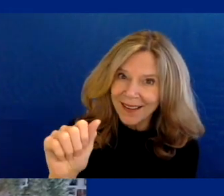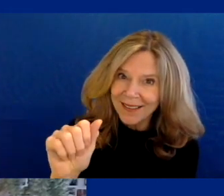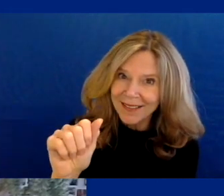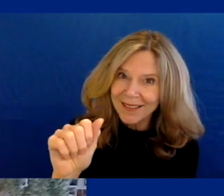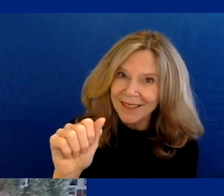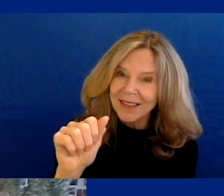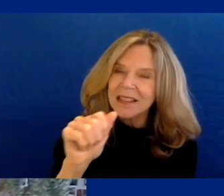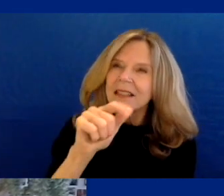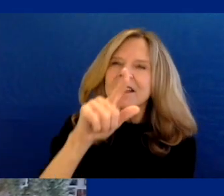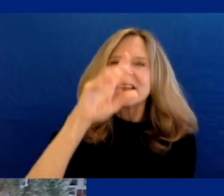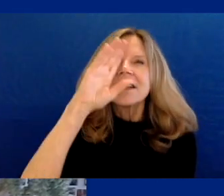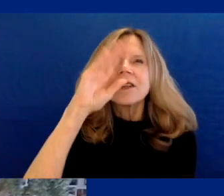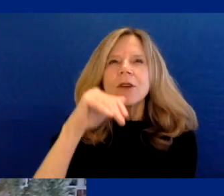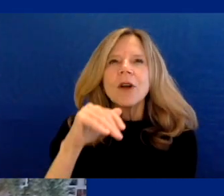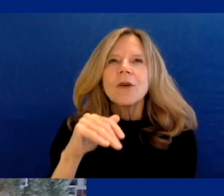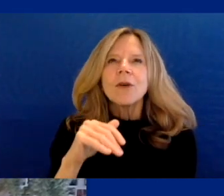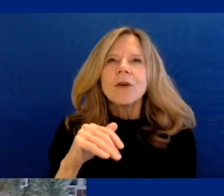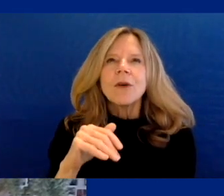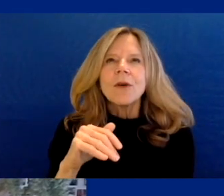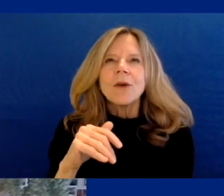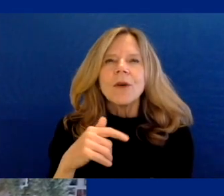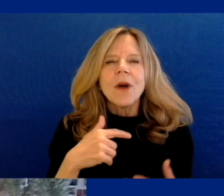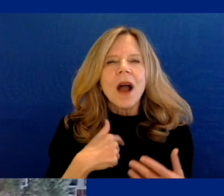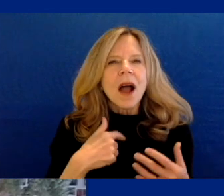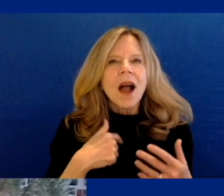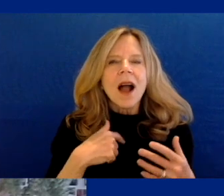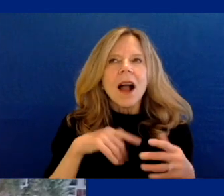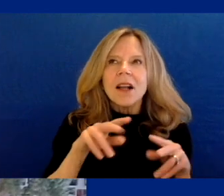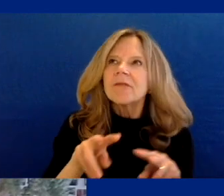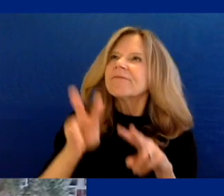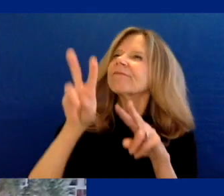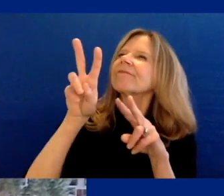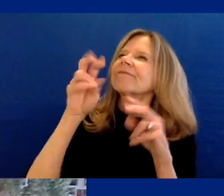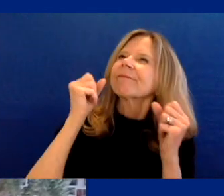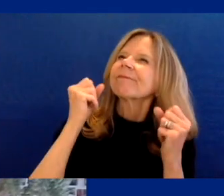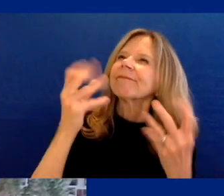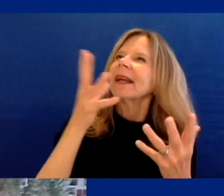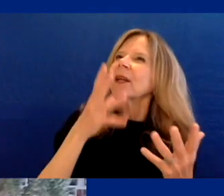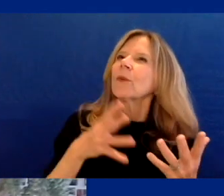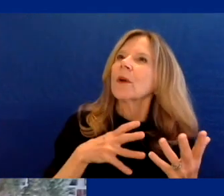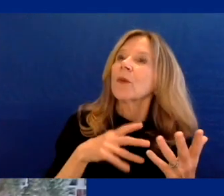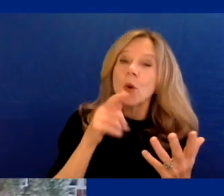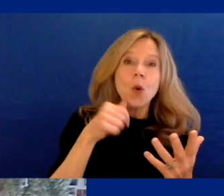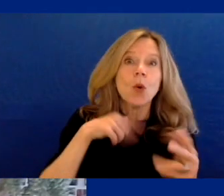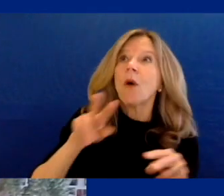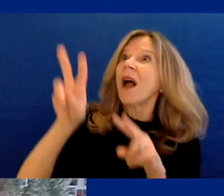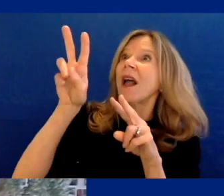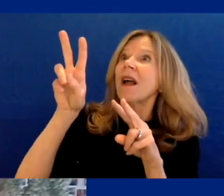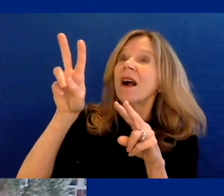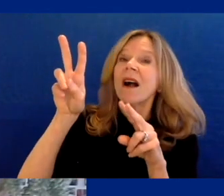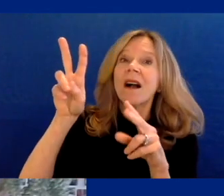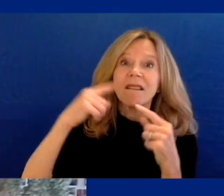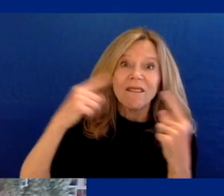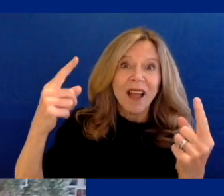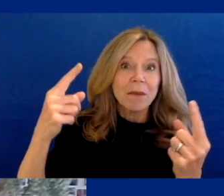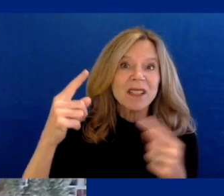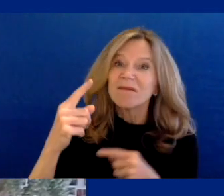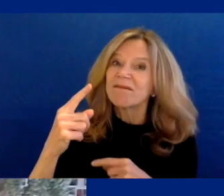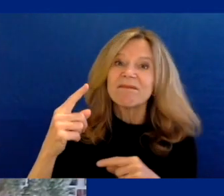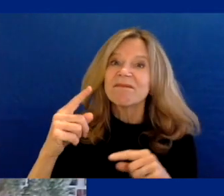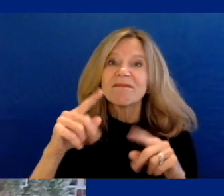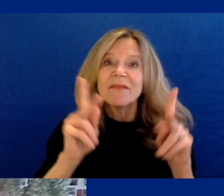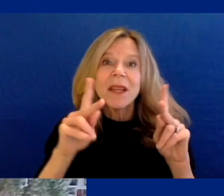Mónica, you know, I admire many women. Most of the women who I admire are actually